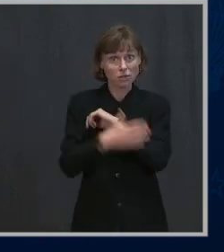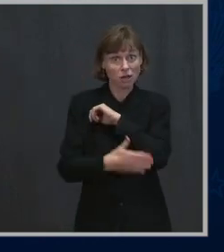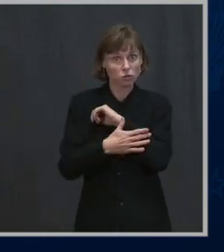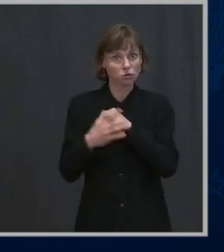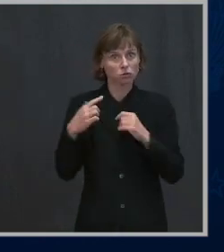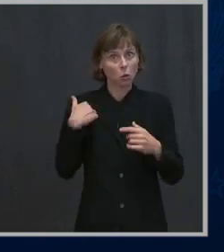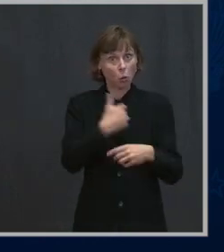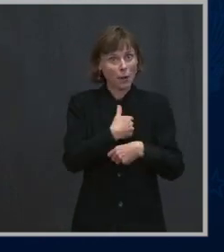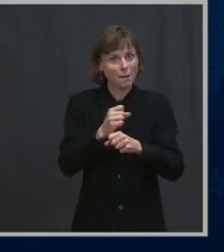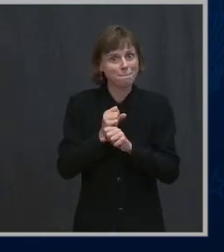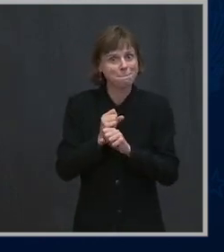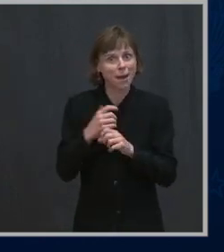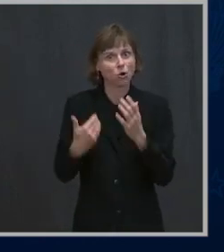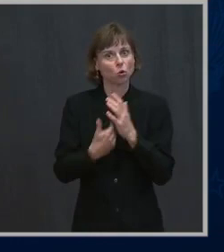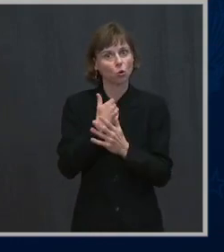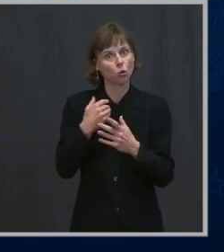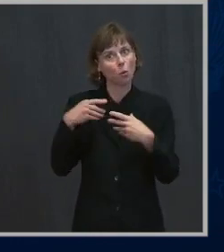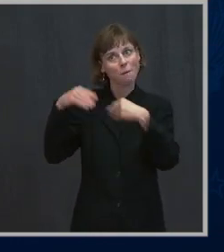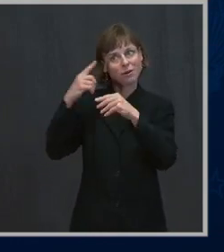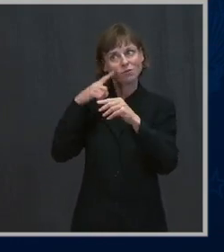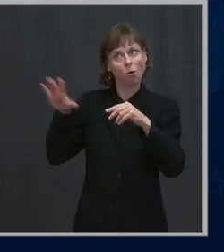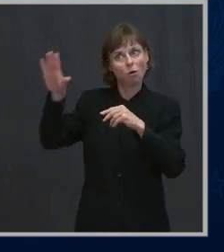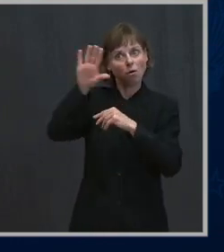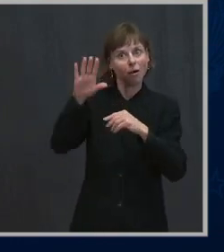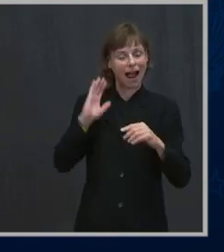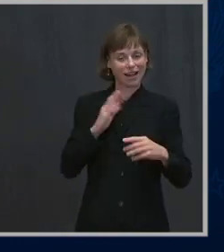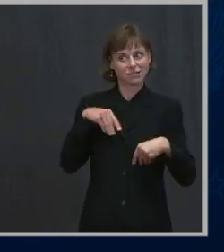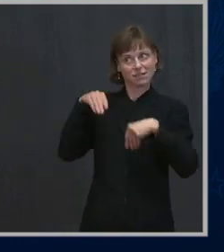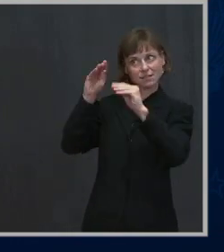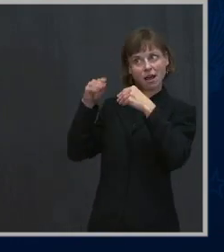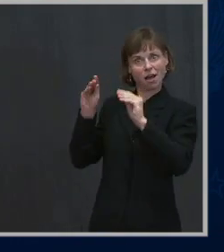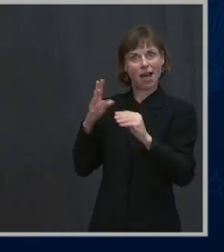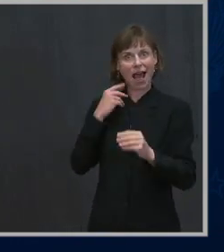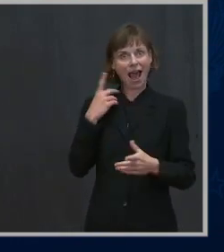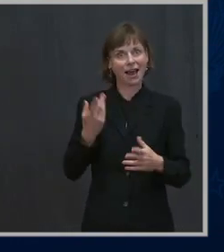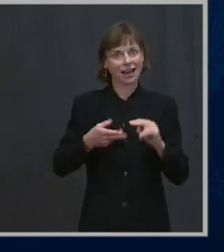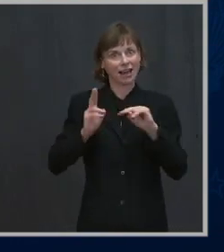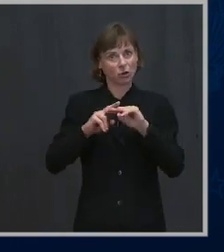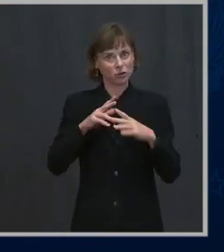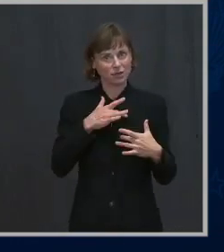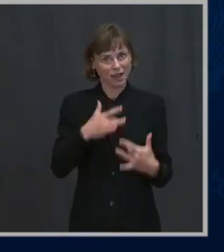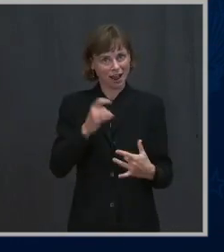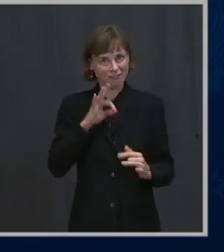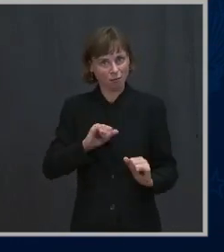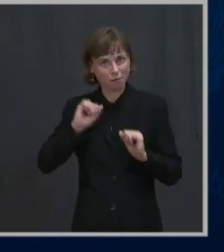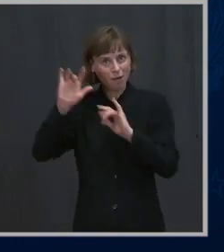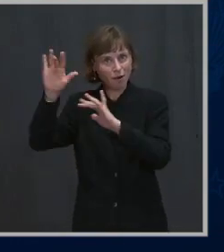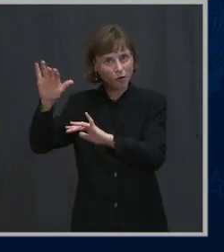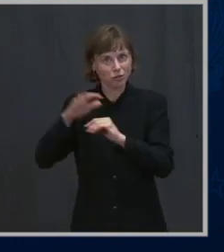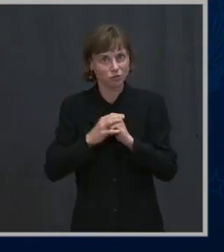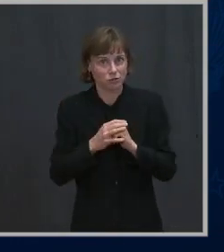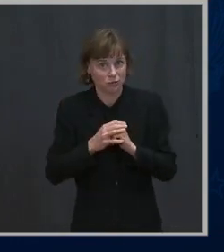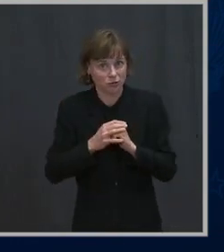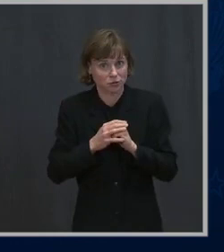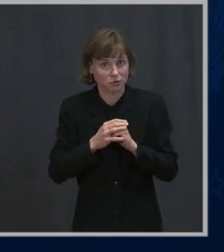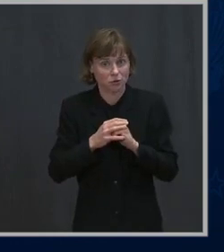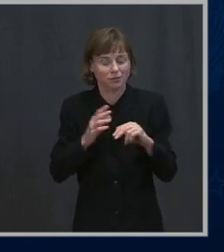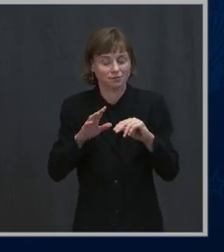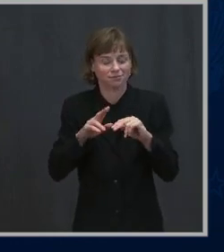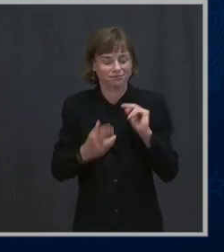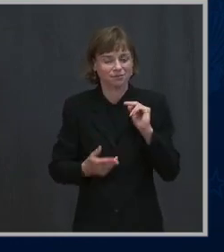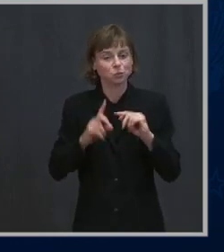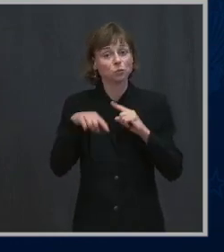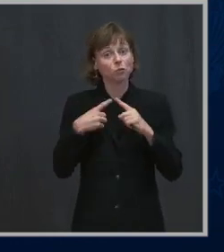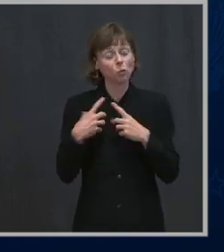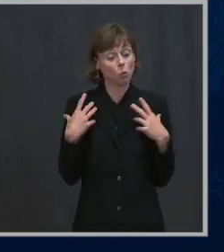products and reduce the likelihood of instability violence and mass migrations when we strengthen health systems in